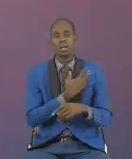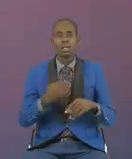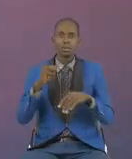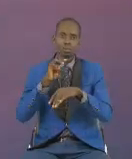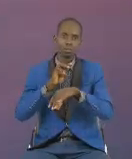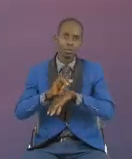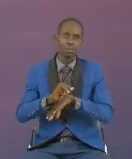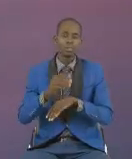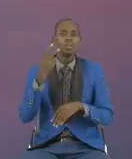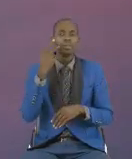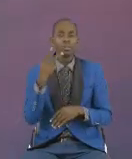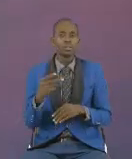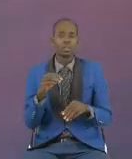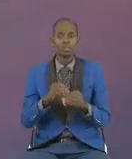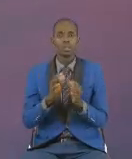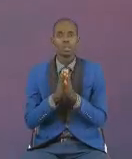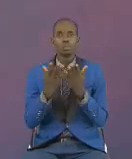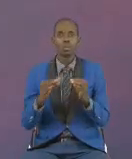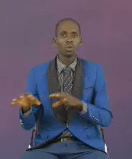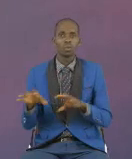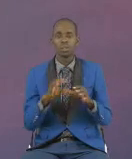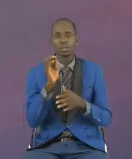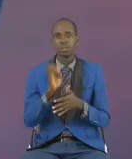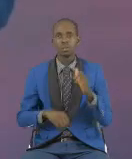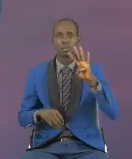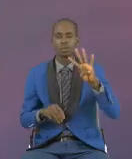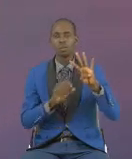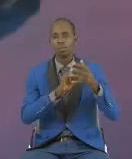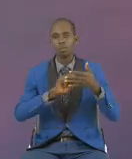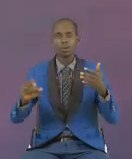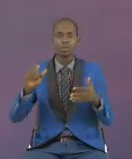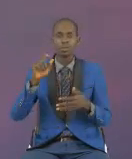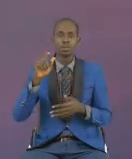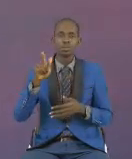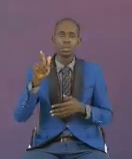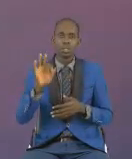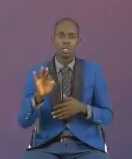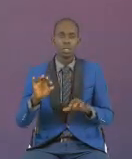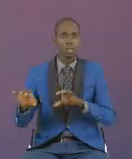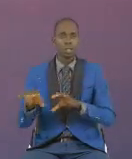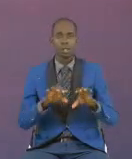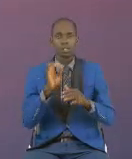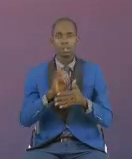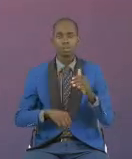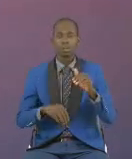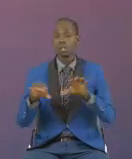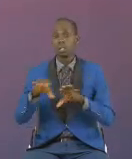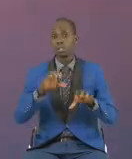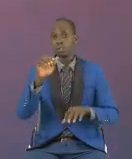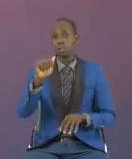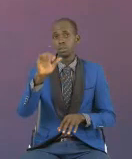chapter 4, and I'm reading from verse 29. Acts chapter 4 verse 29, and now